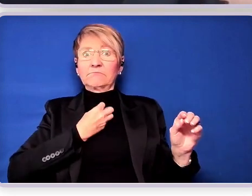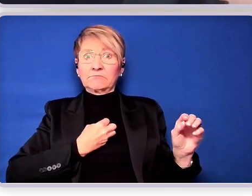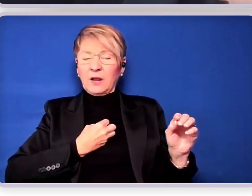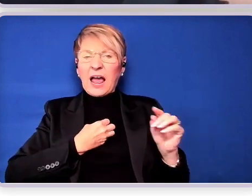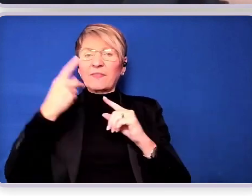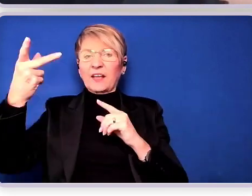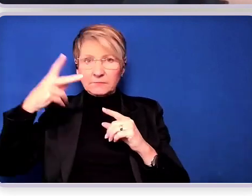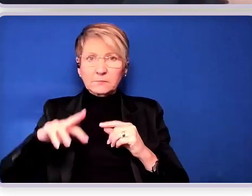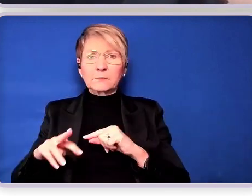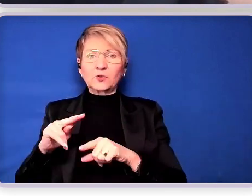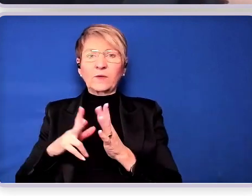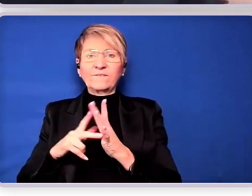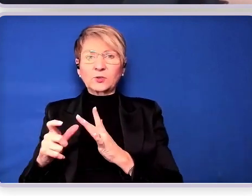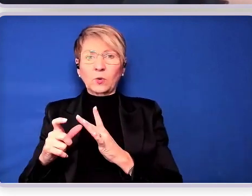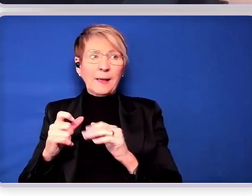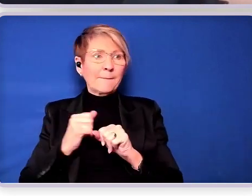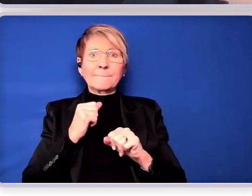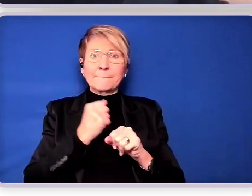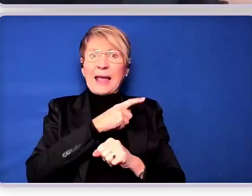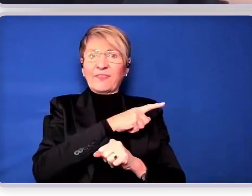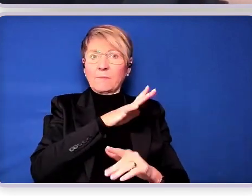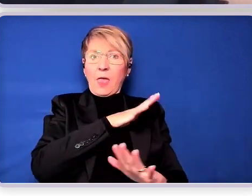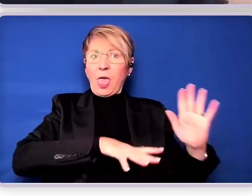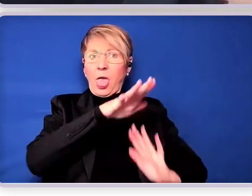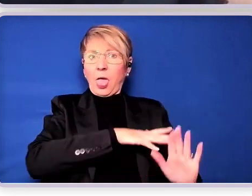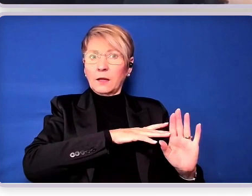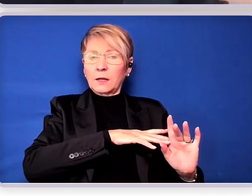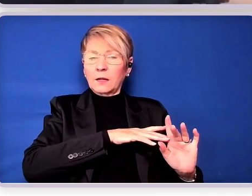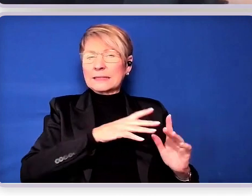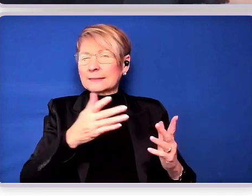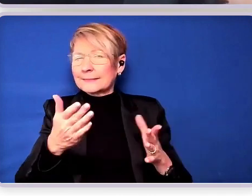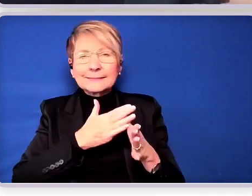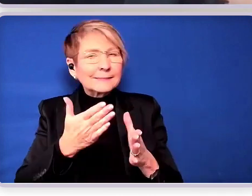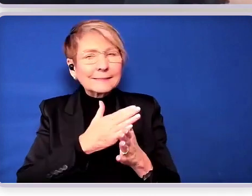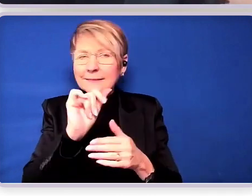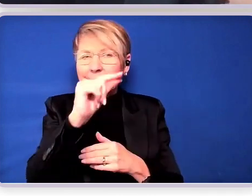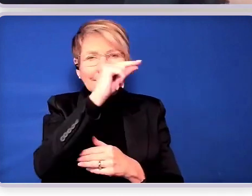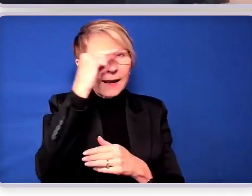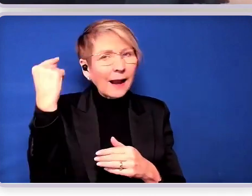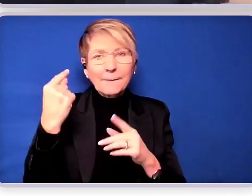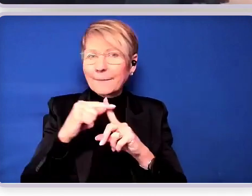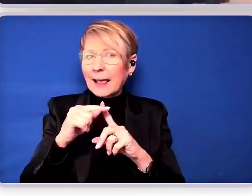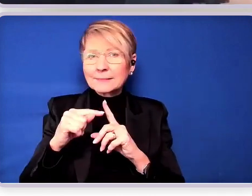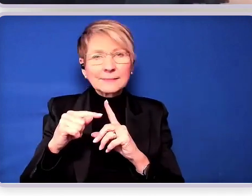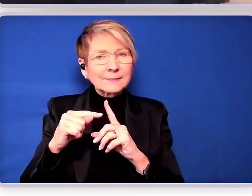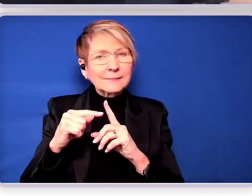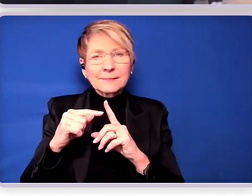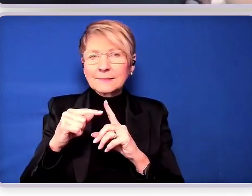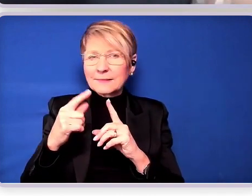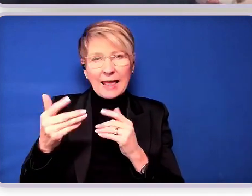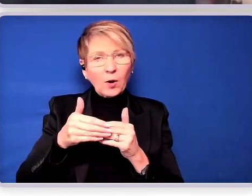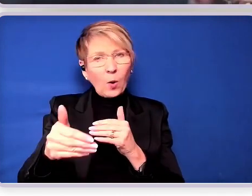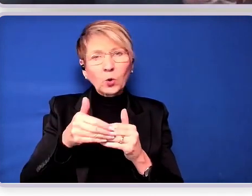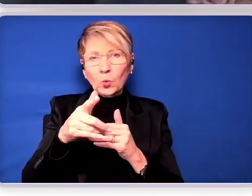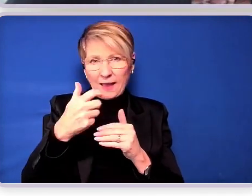the Victorian Commission. But as I said, you've got to work out your times and you've got to be very careful about that.